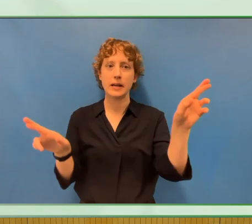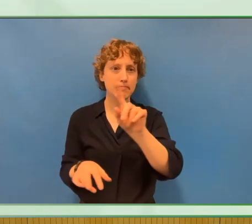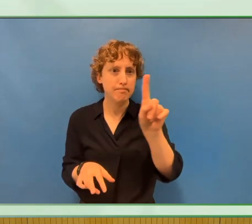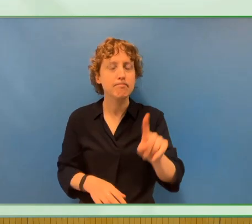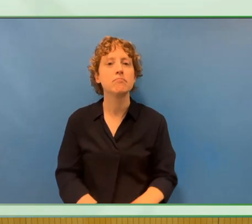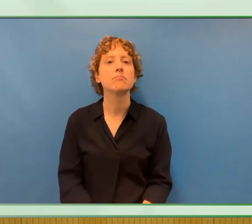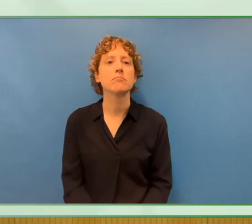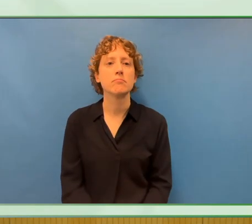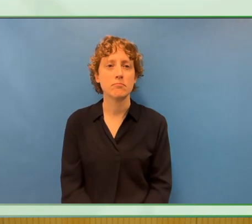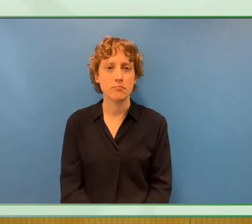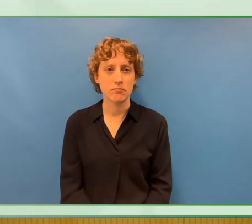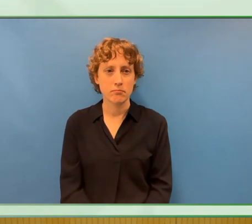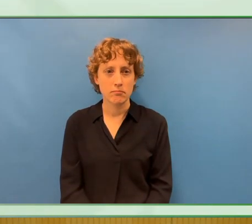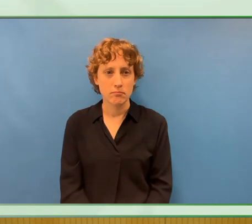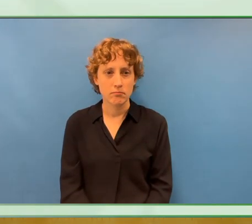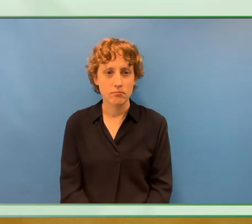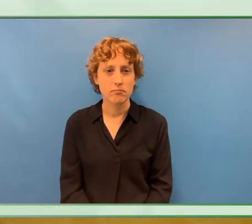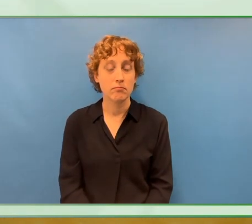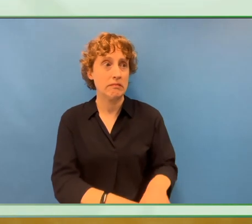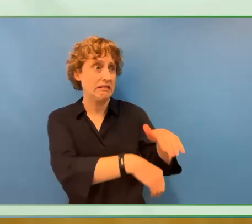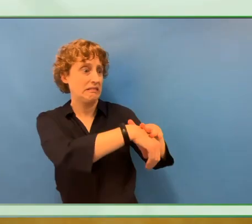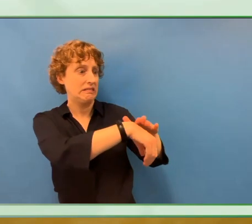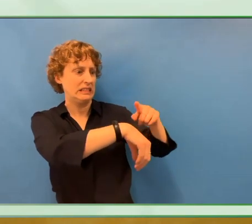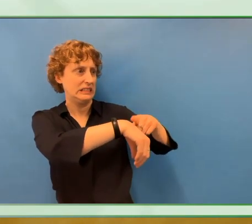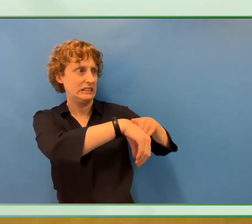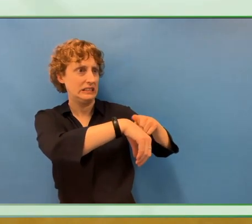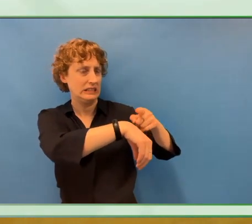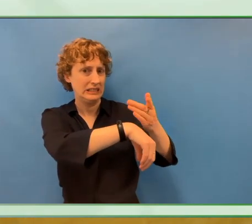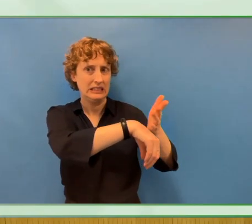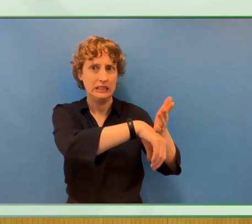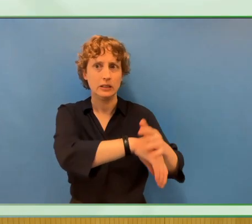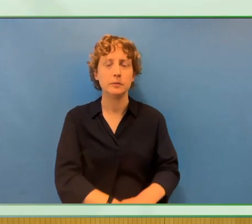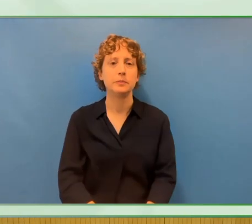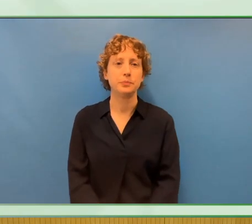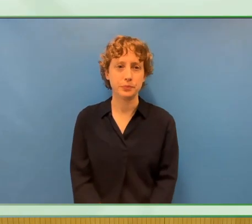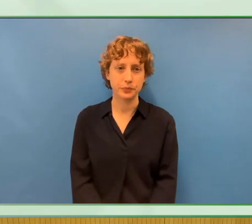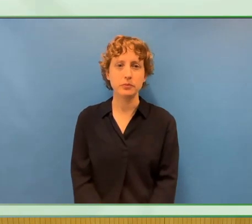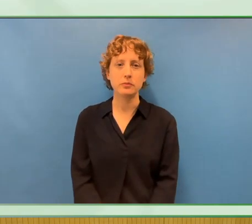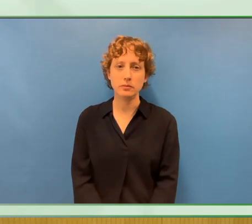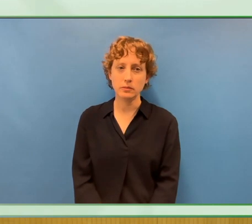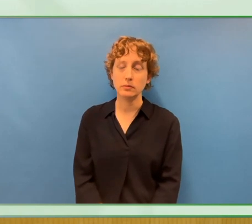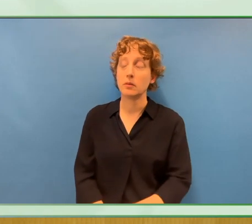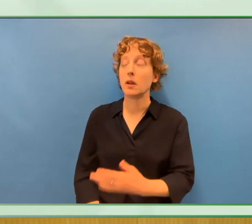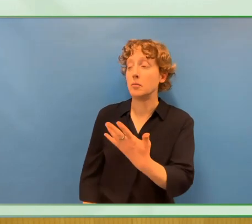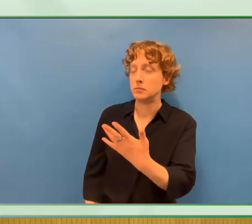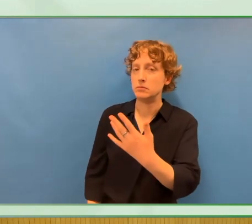useful. Just 2 seconds here. Just 2 seconds. Because I think sometimes you need